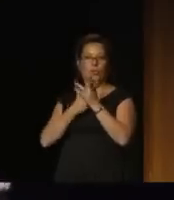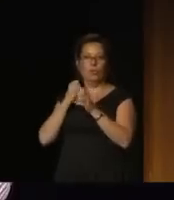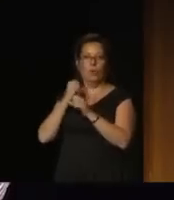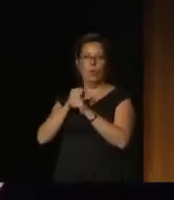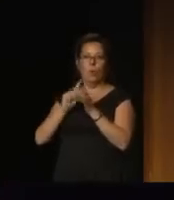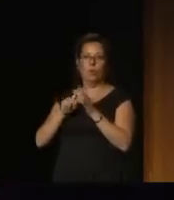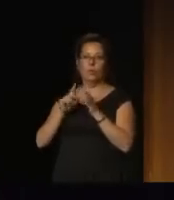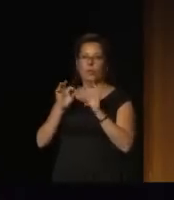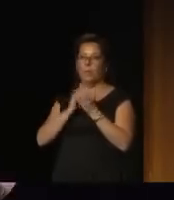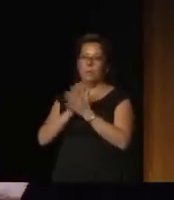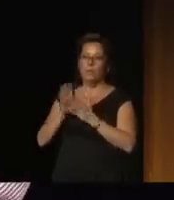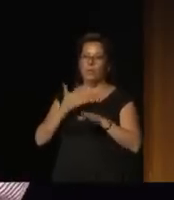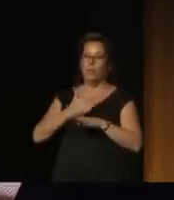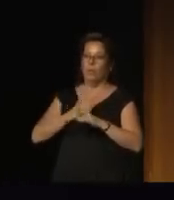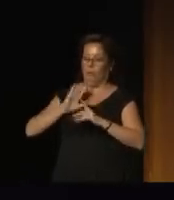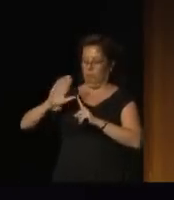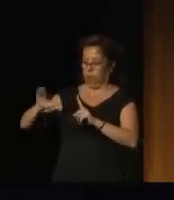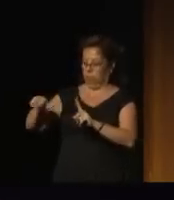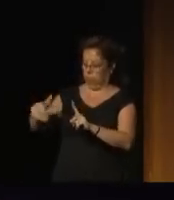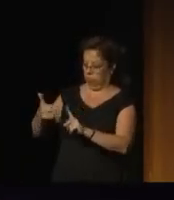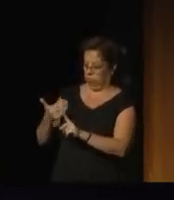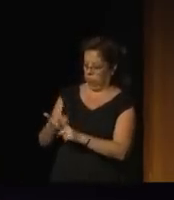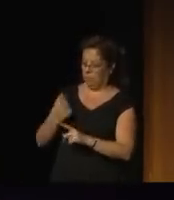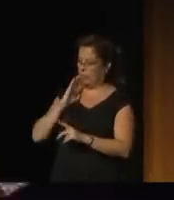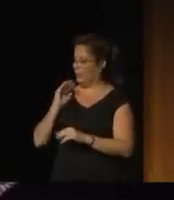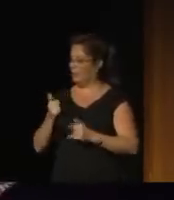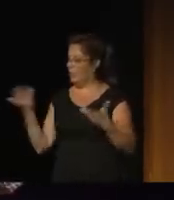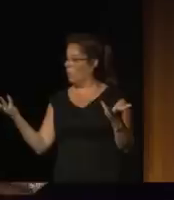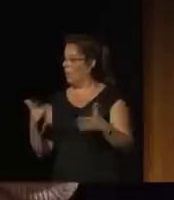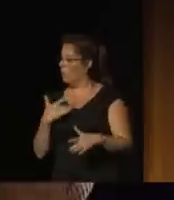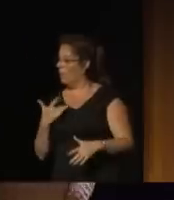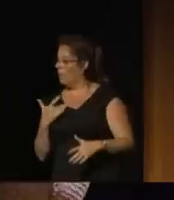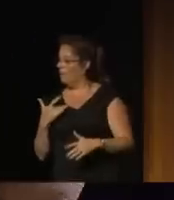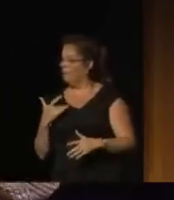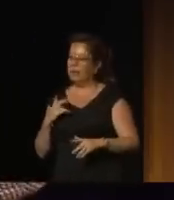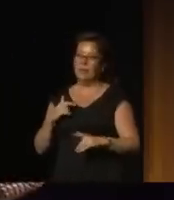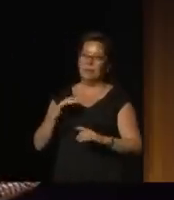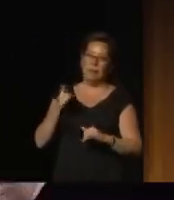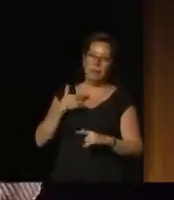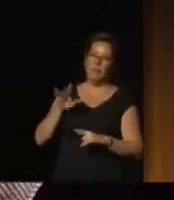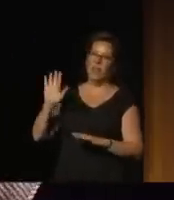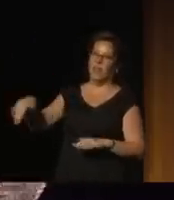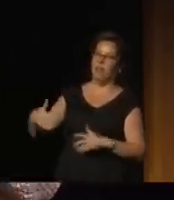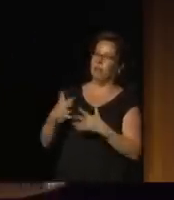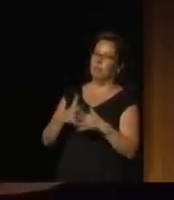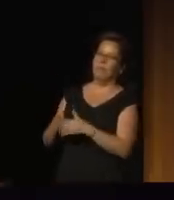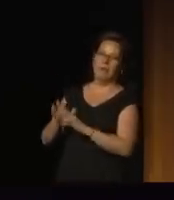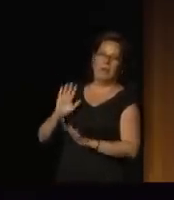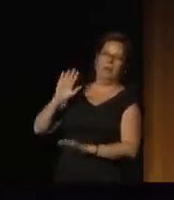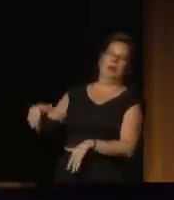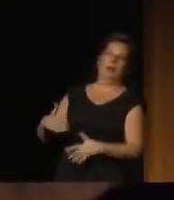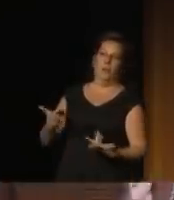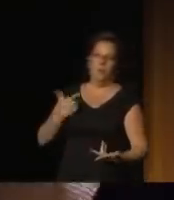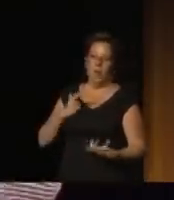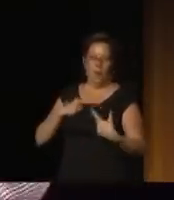you know, it's very important to the President of the United States is, no matter where you live, that may not be something that you like. You may be, like, irritated. Why, you know, am